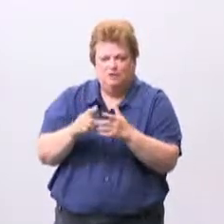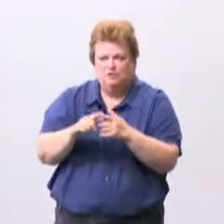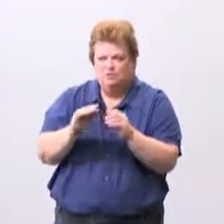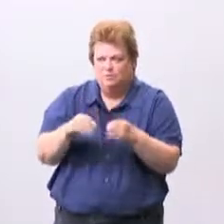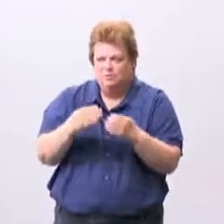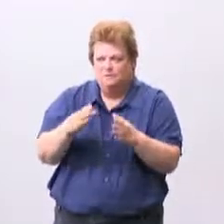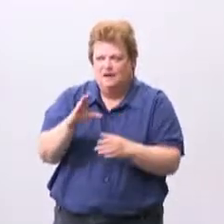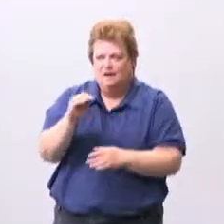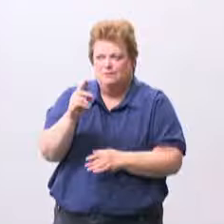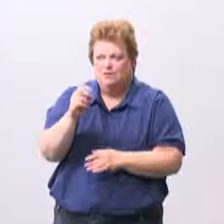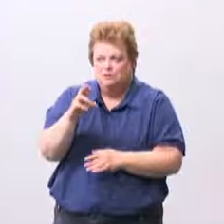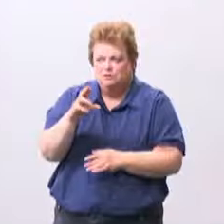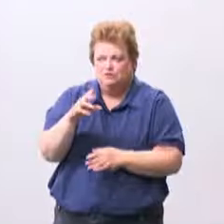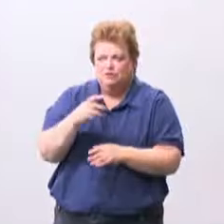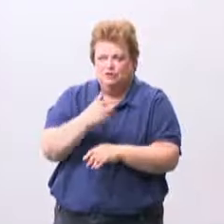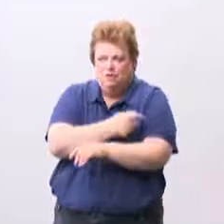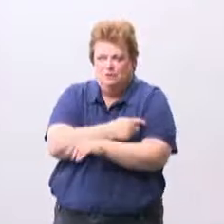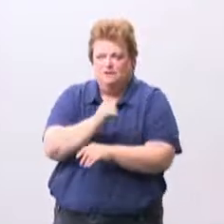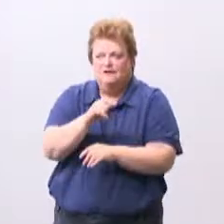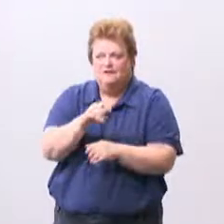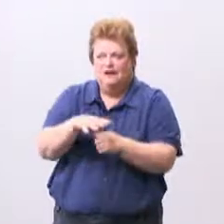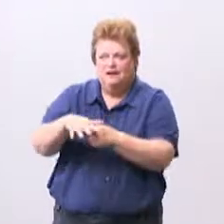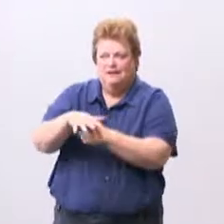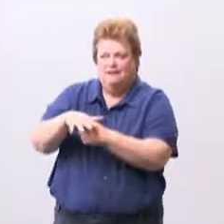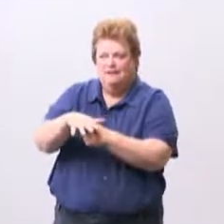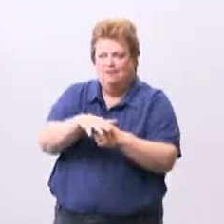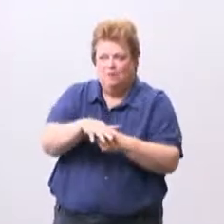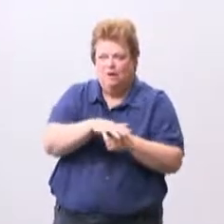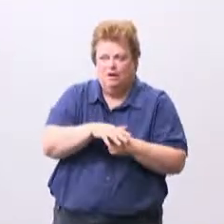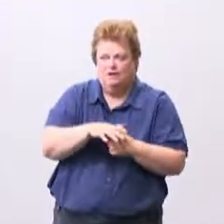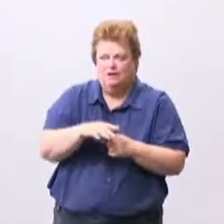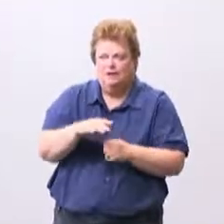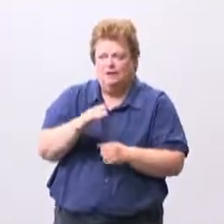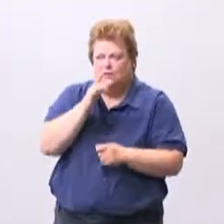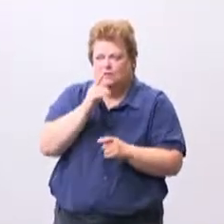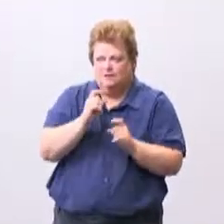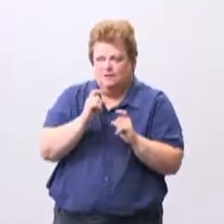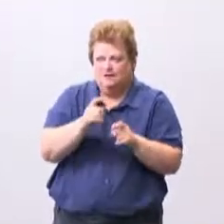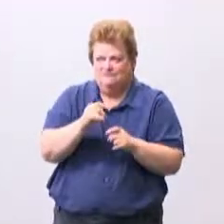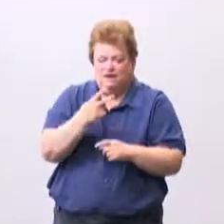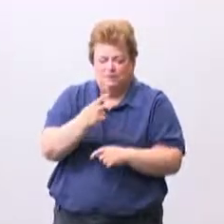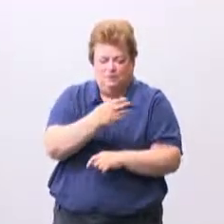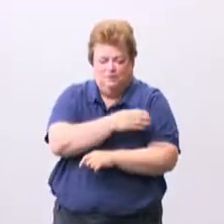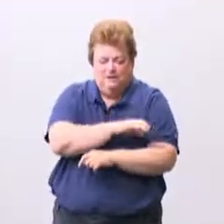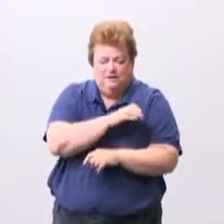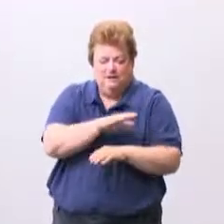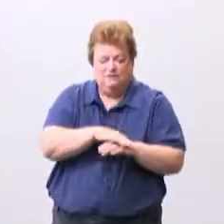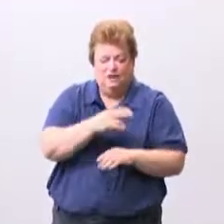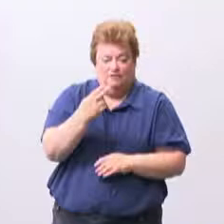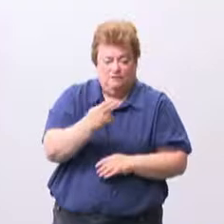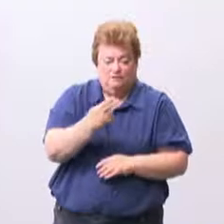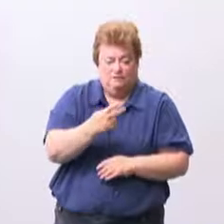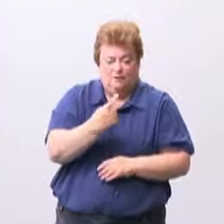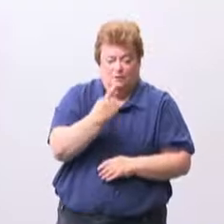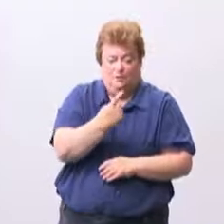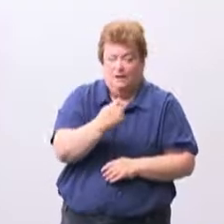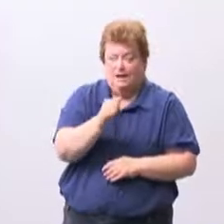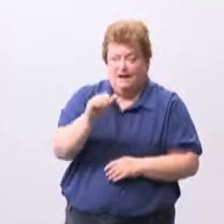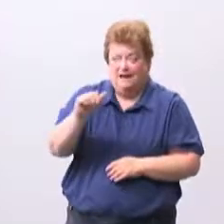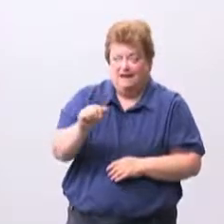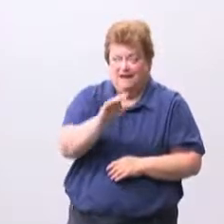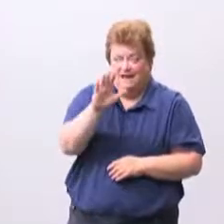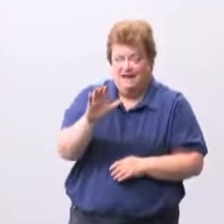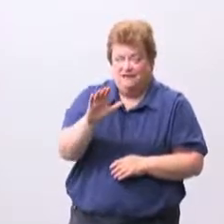at some neighborhood clinics as well. Booster doses will be offered at 2 clinics on Thursday, one at the